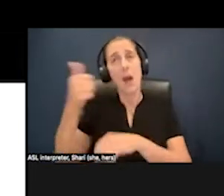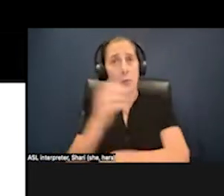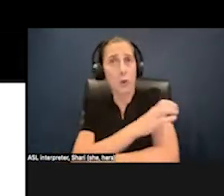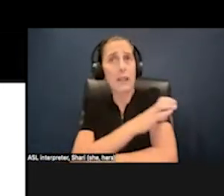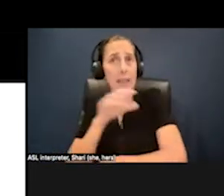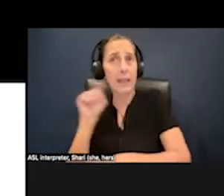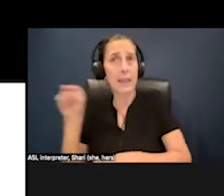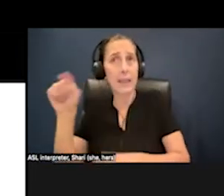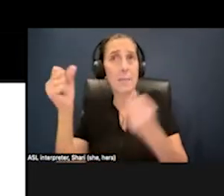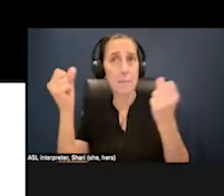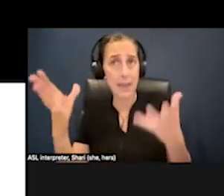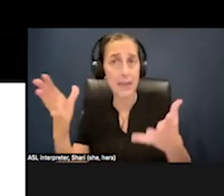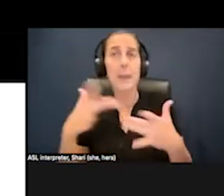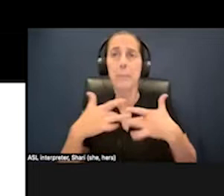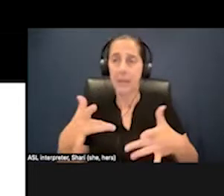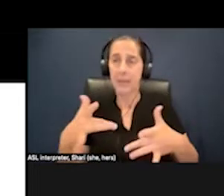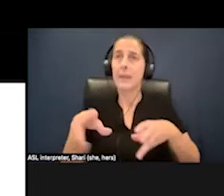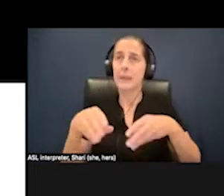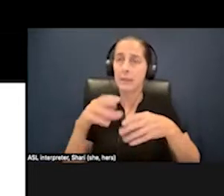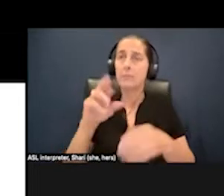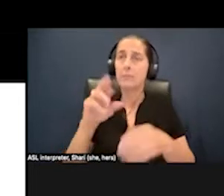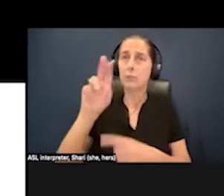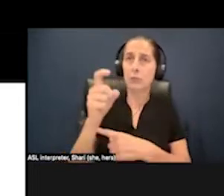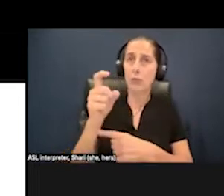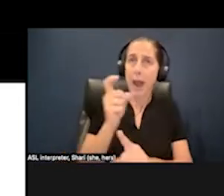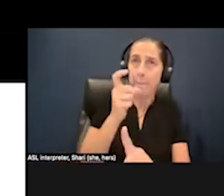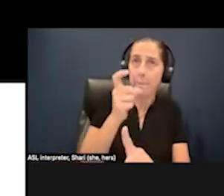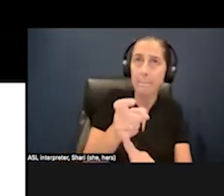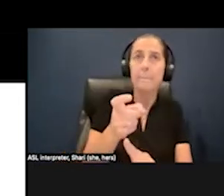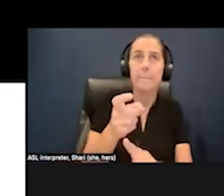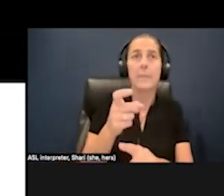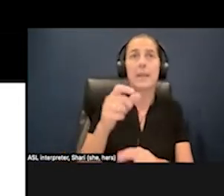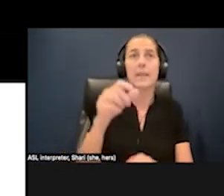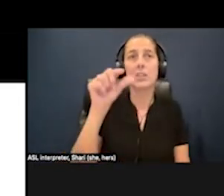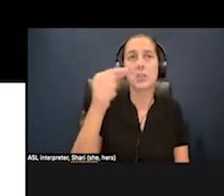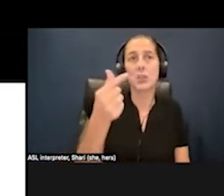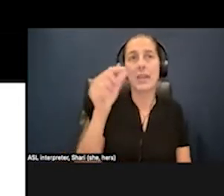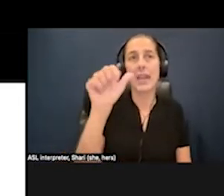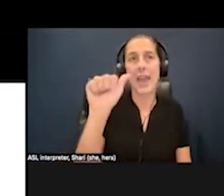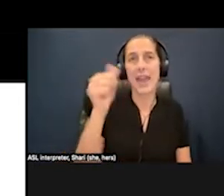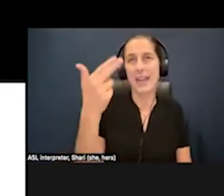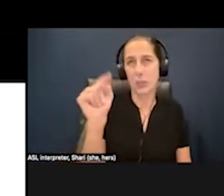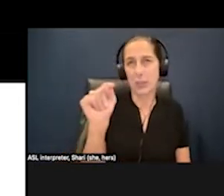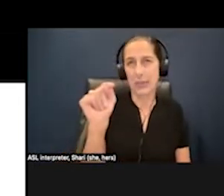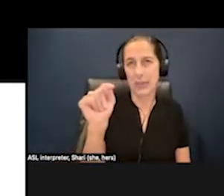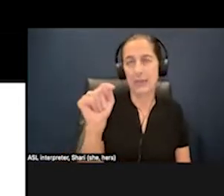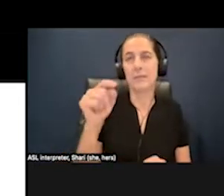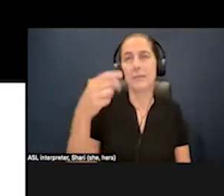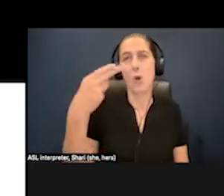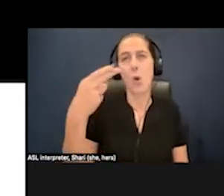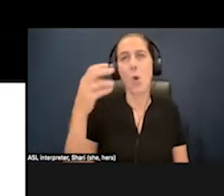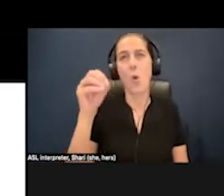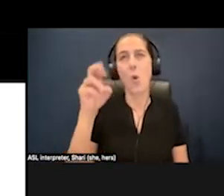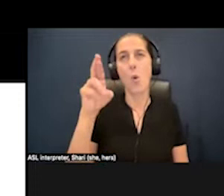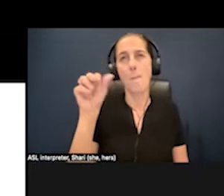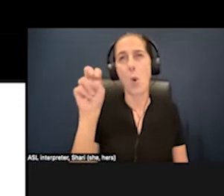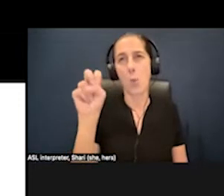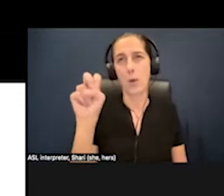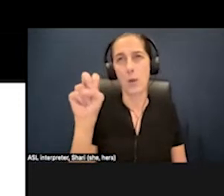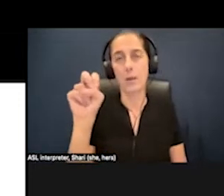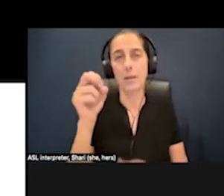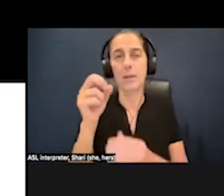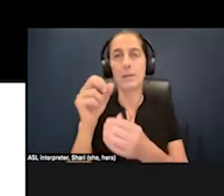acronym GAHT for that under the informed consent model. So the informed consent model means that for